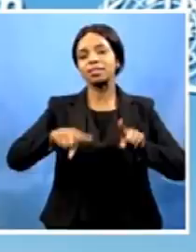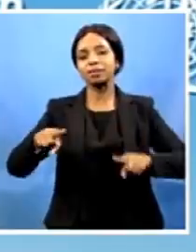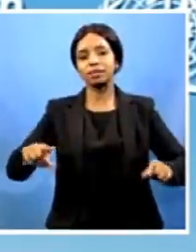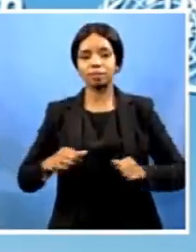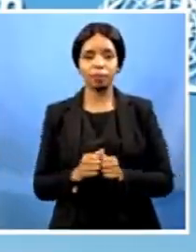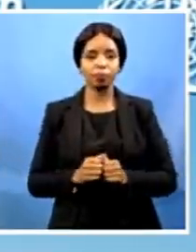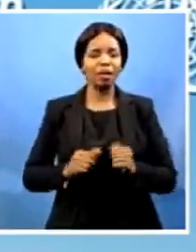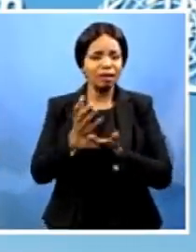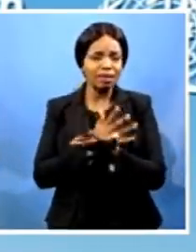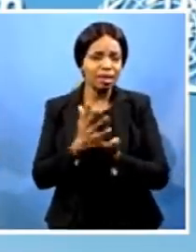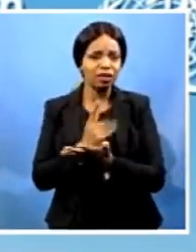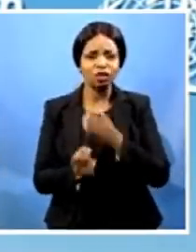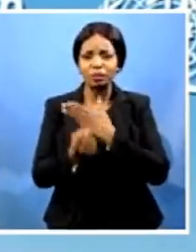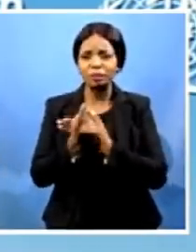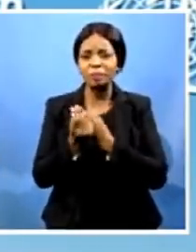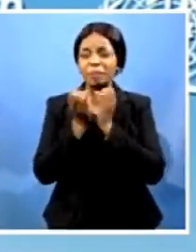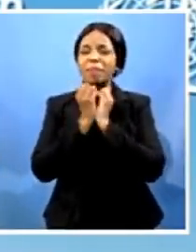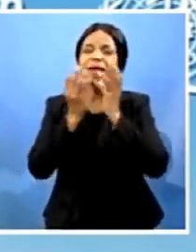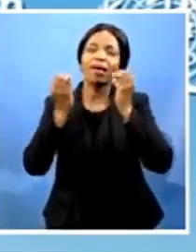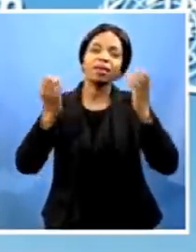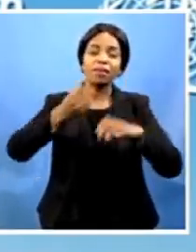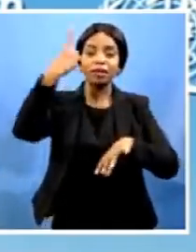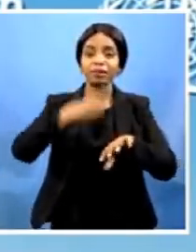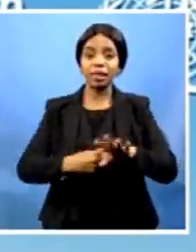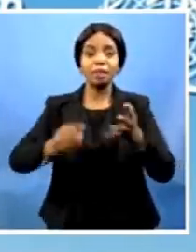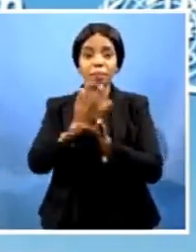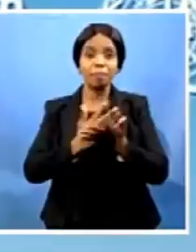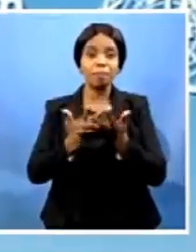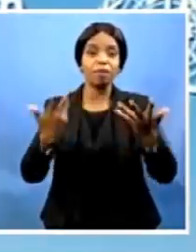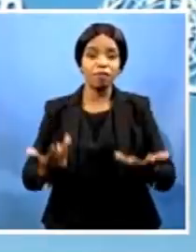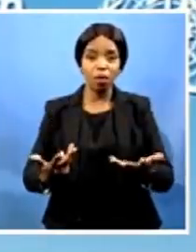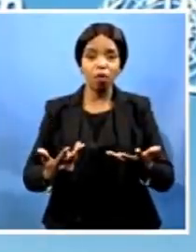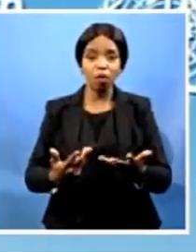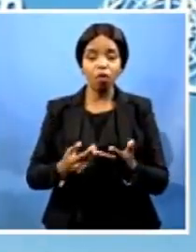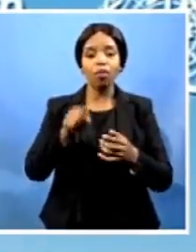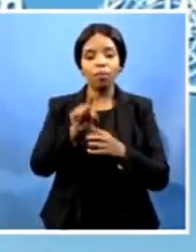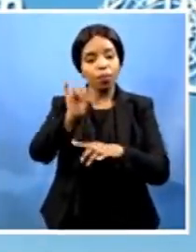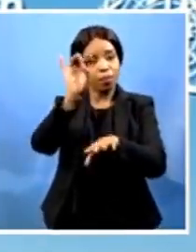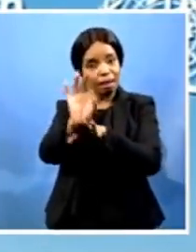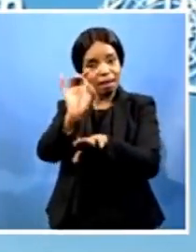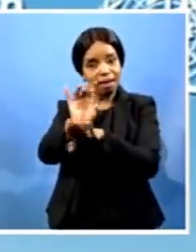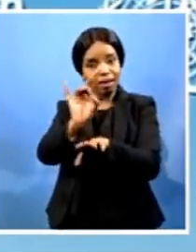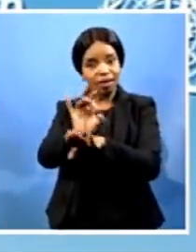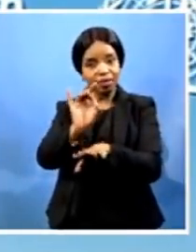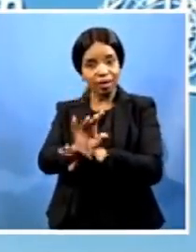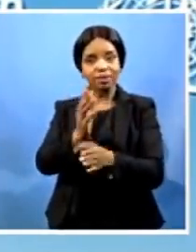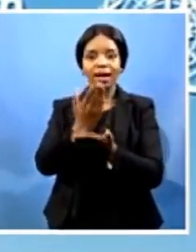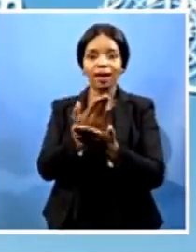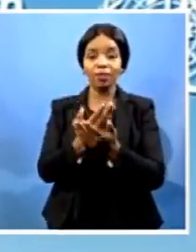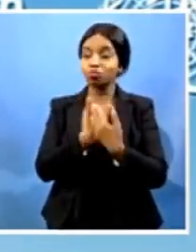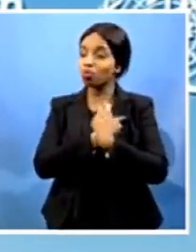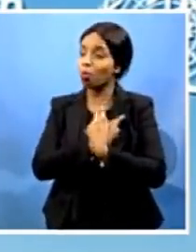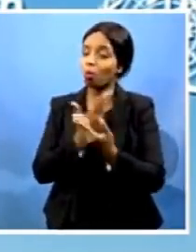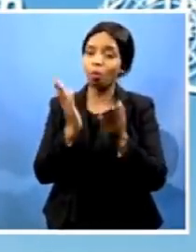and debated the science to generate the advice that we make available to all countries. We then work